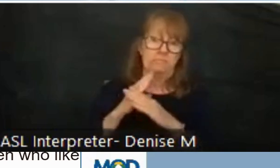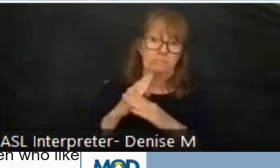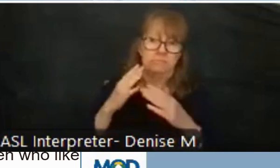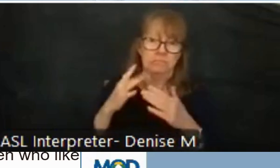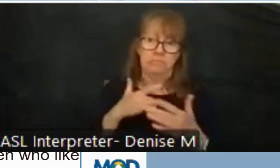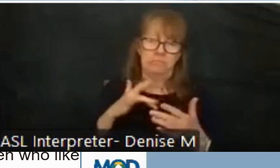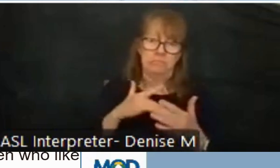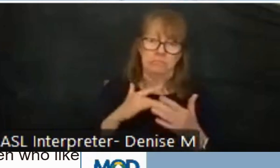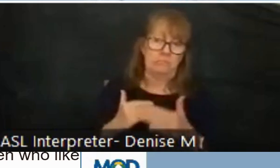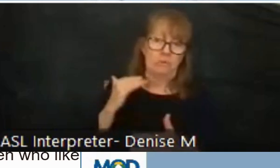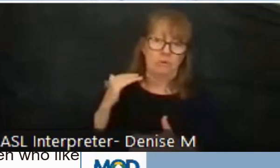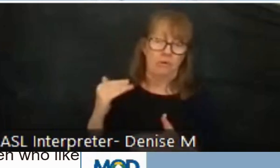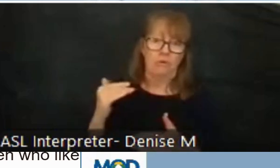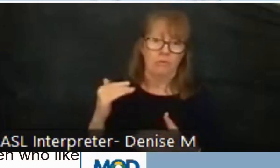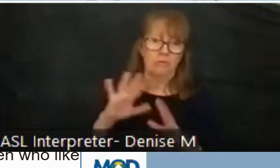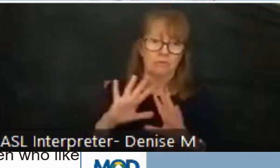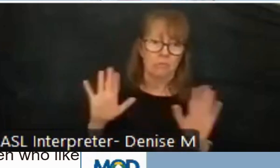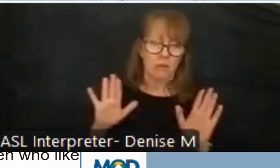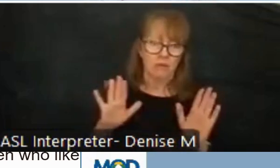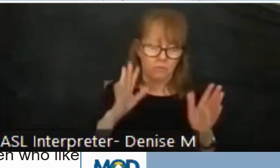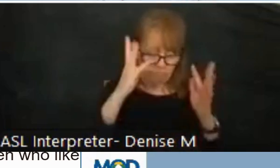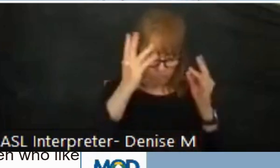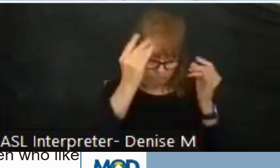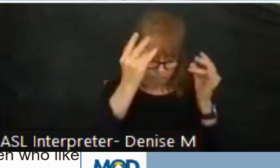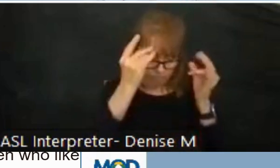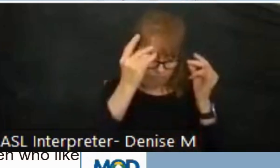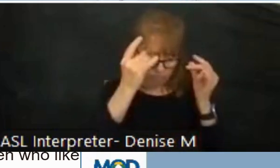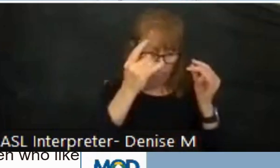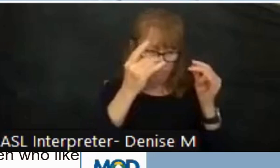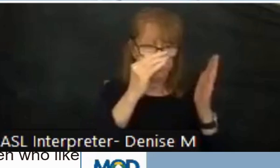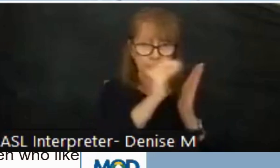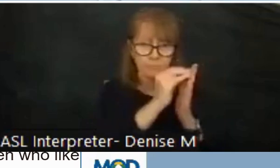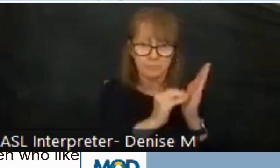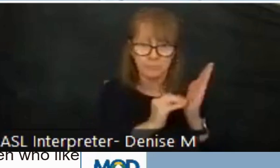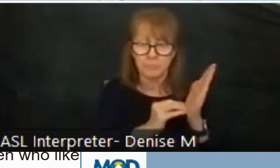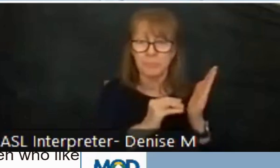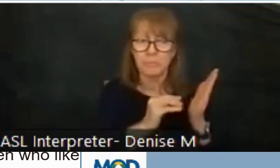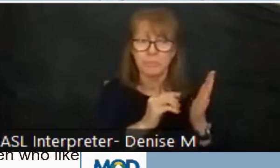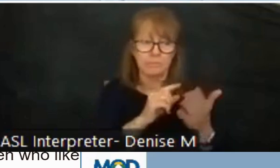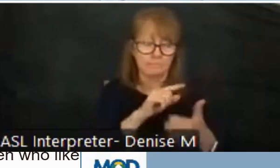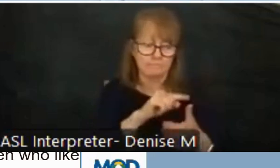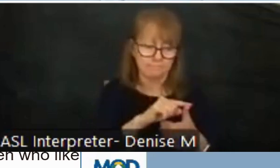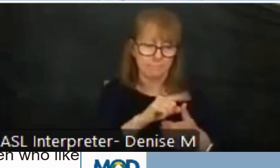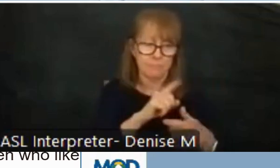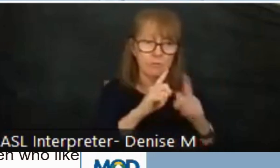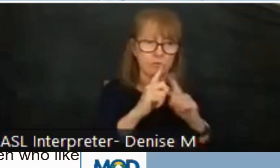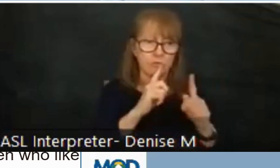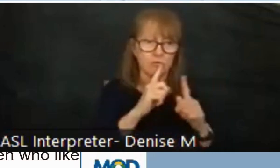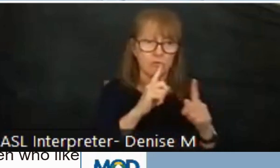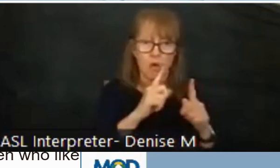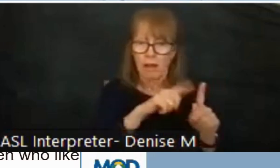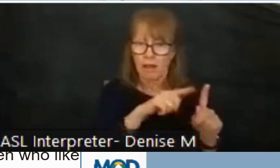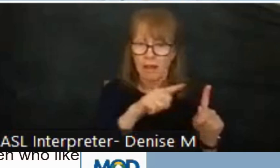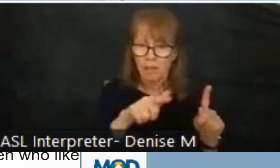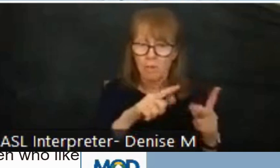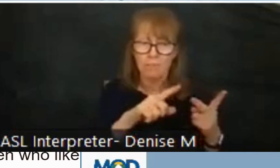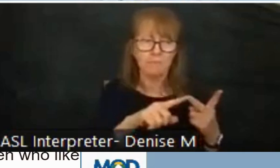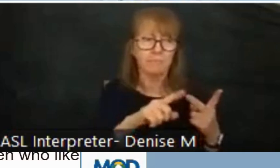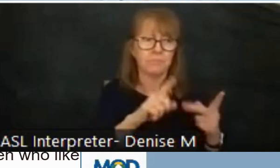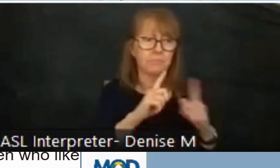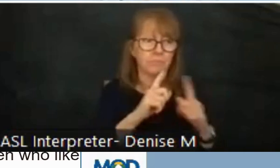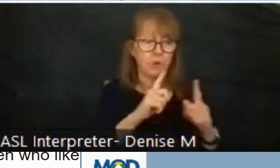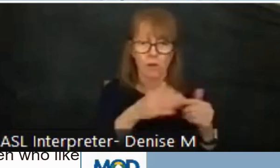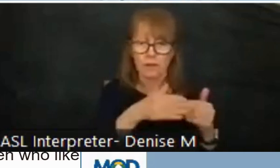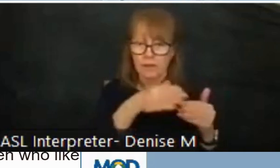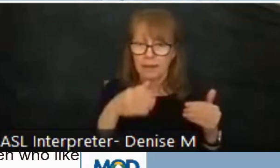that he's going to evaluate. He could talk to his neighbours or to his landlord about reducing the noise.